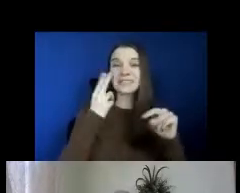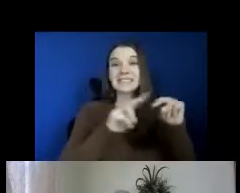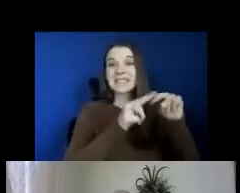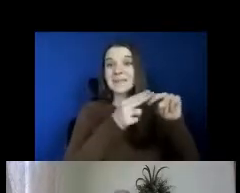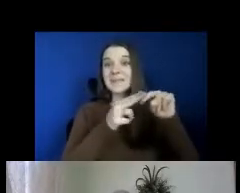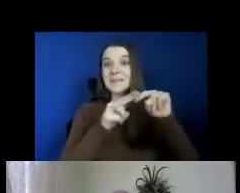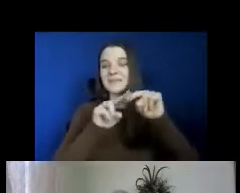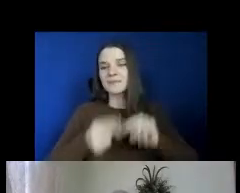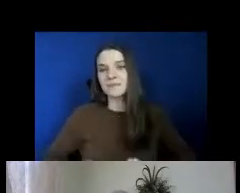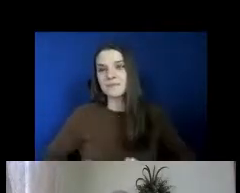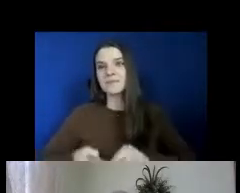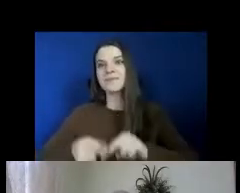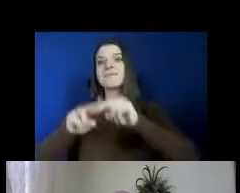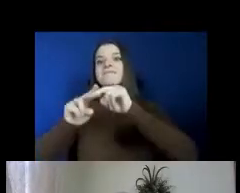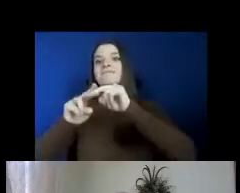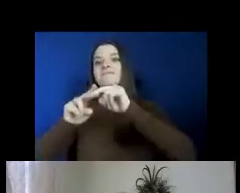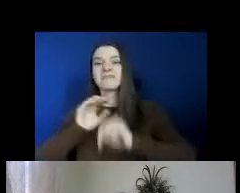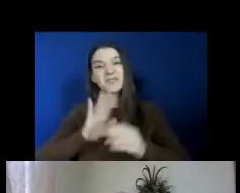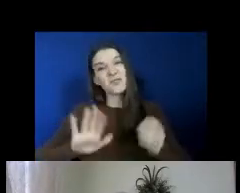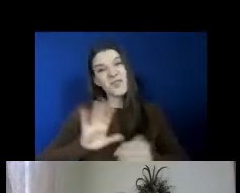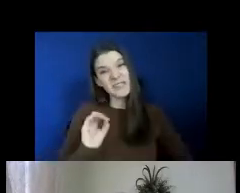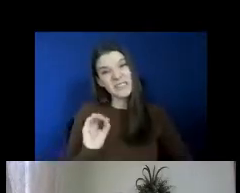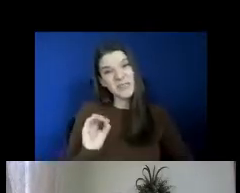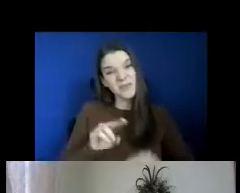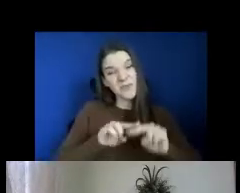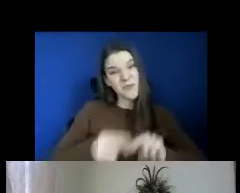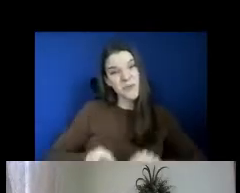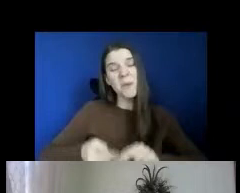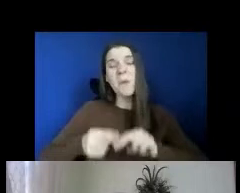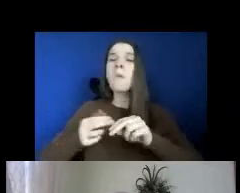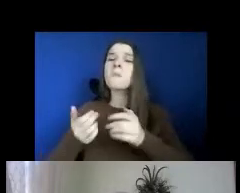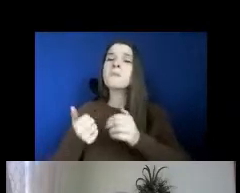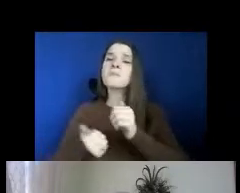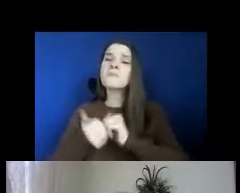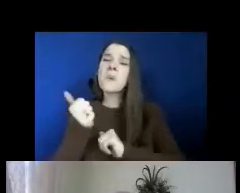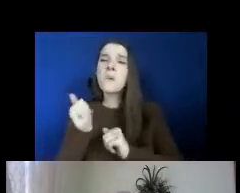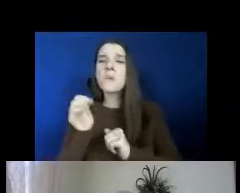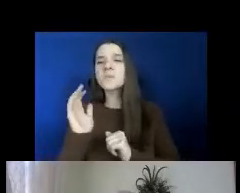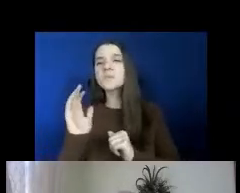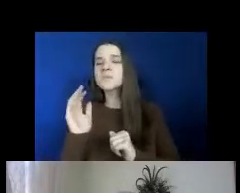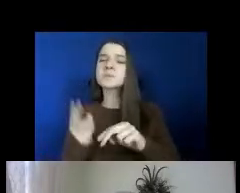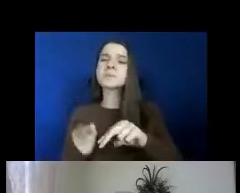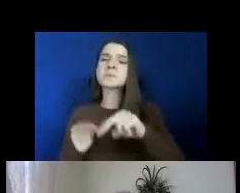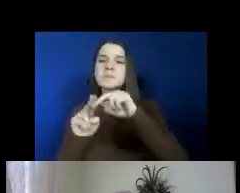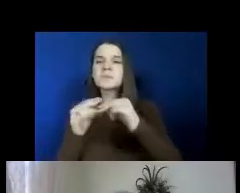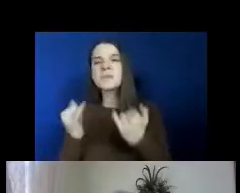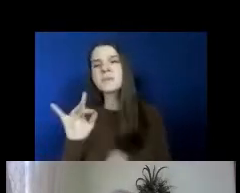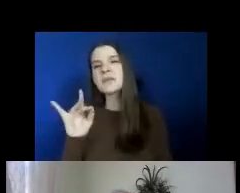everybody went to about zero, and most of them have rebounded to within the 80 to 90 to 100%